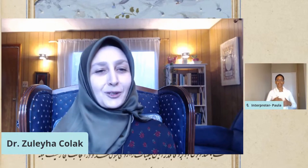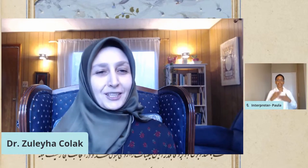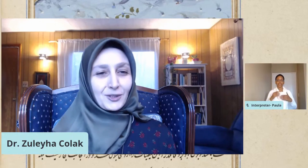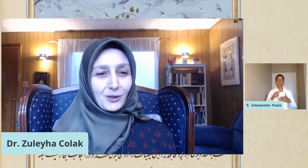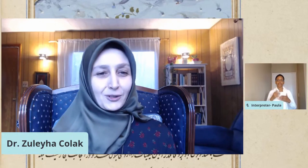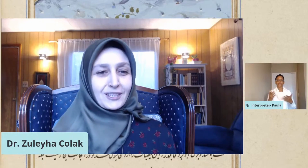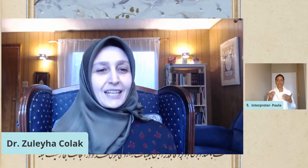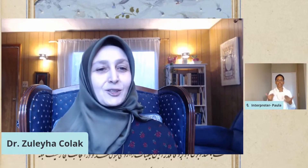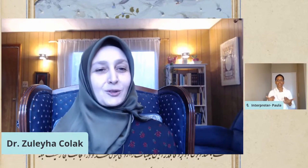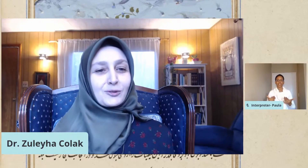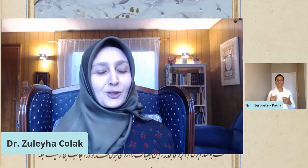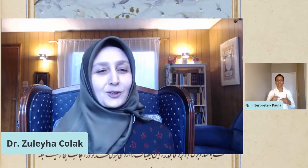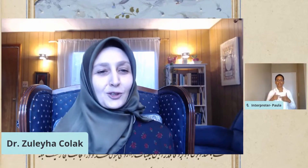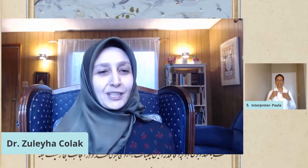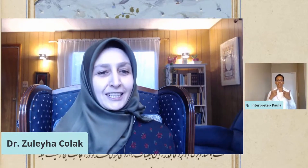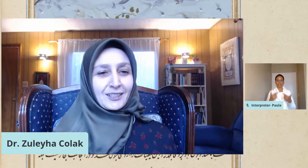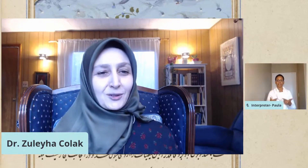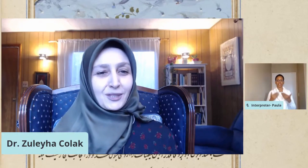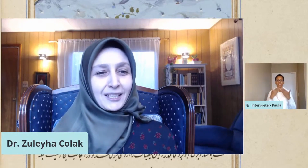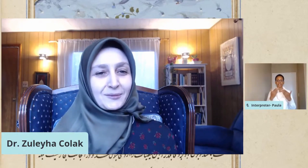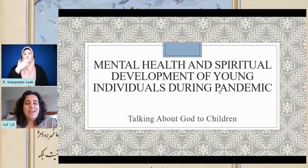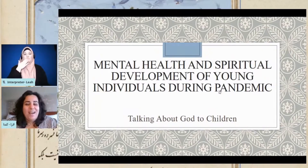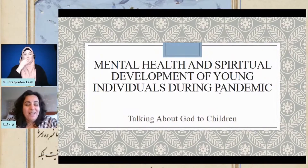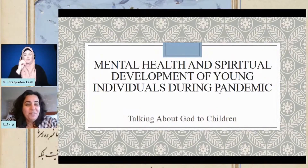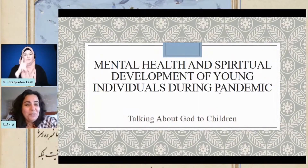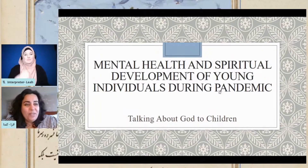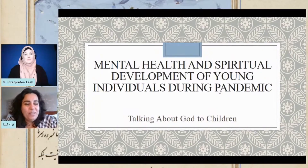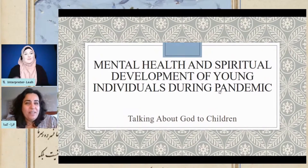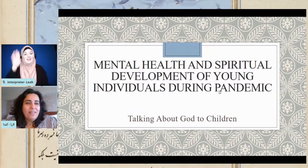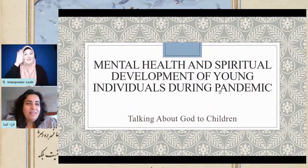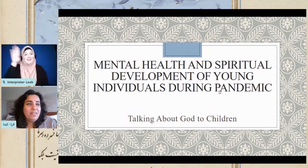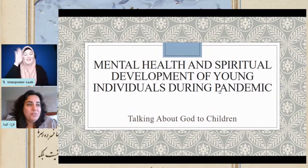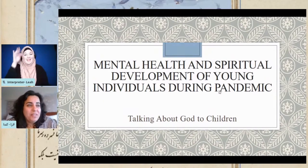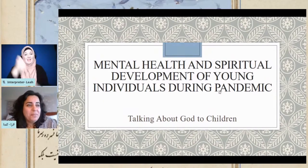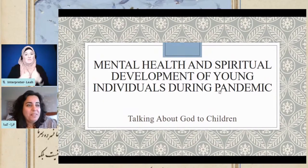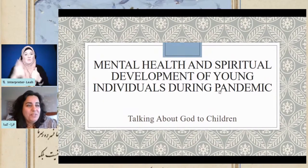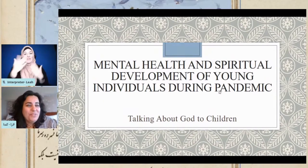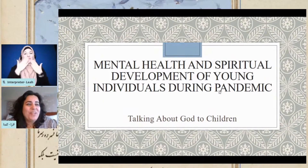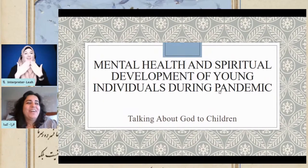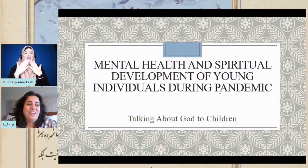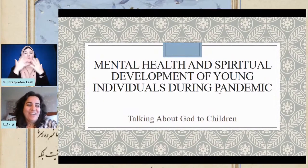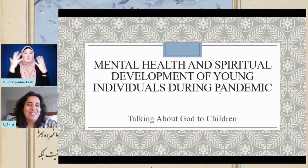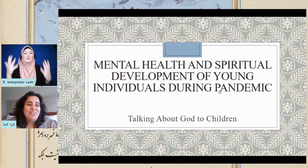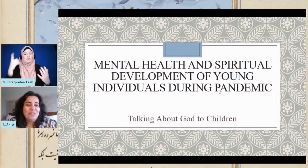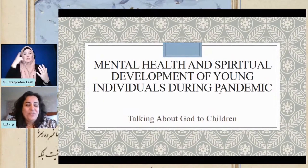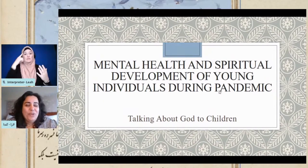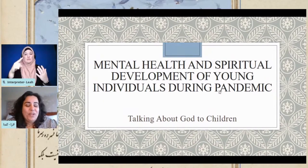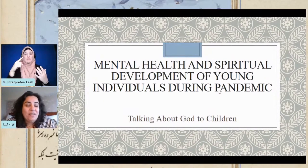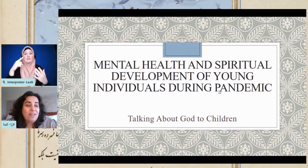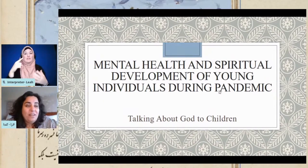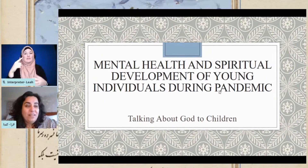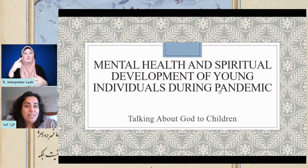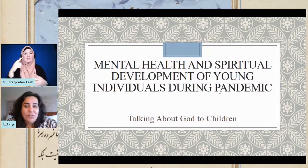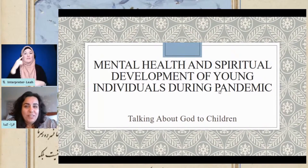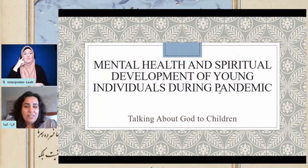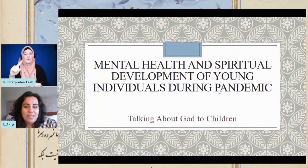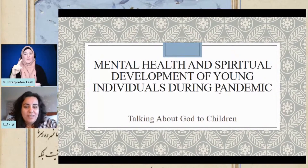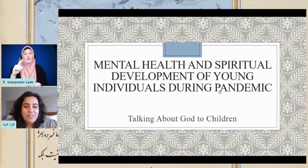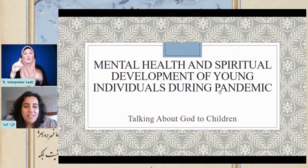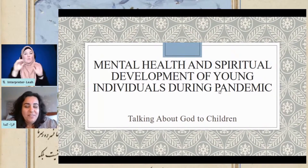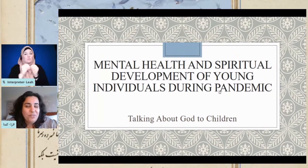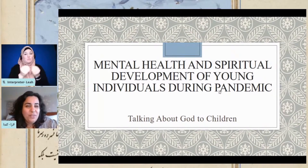the floor is yours. Thank you for joining us today. Hi everyone, and thank you very much for